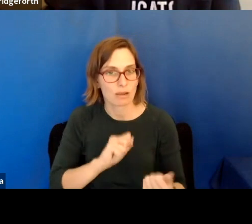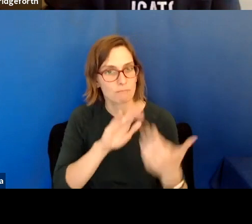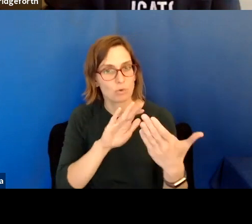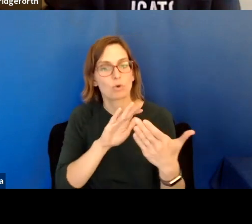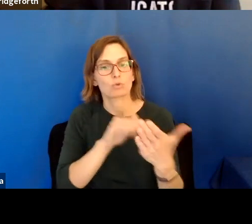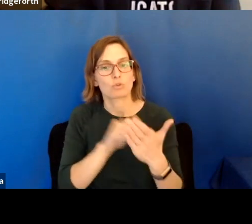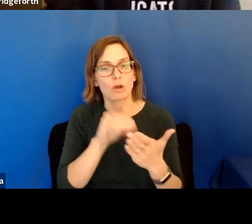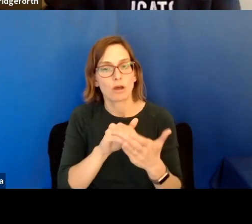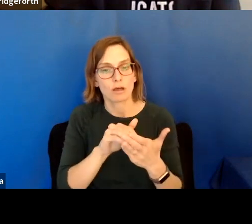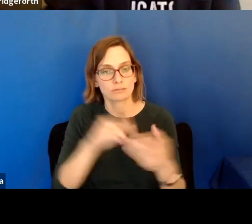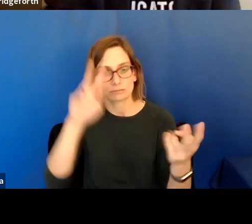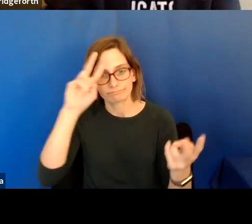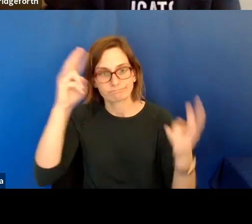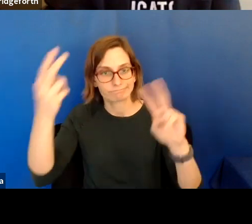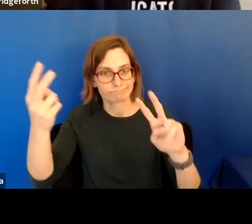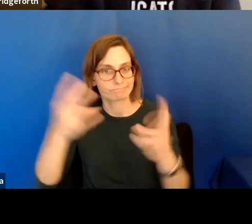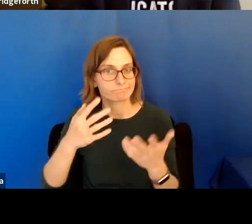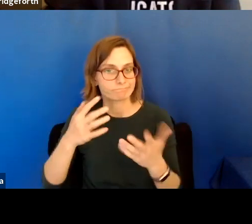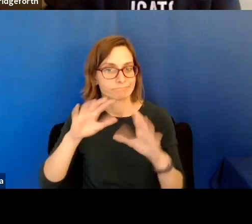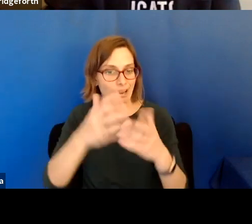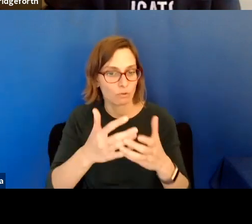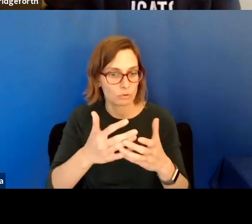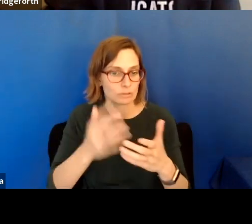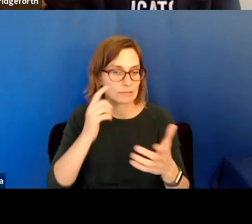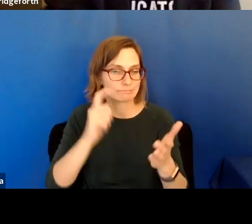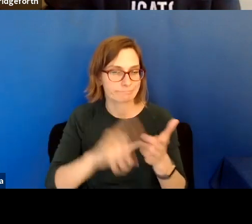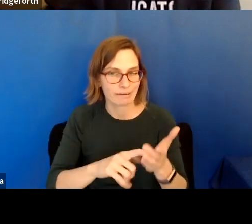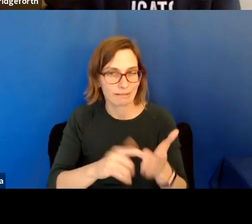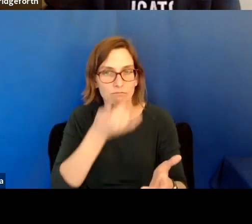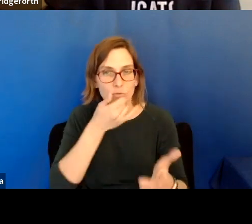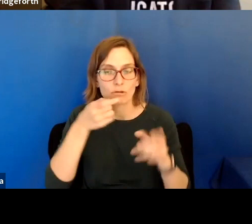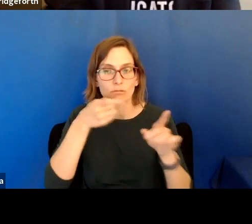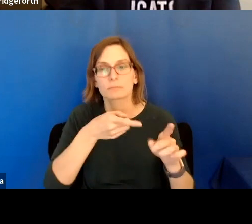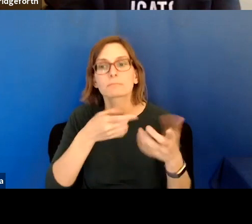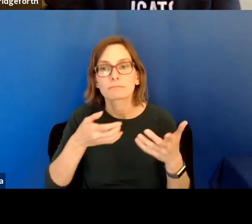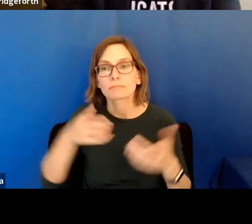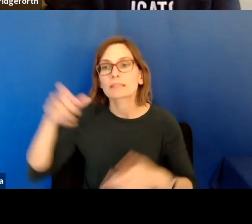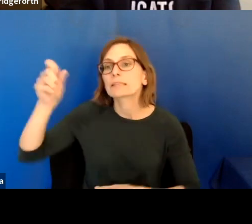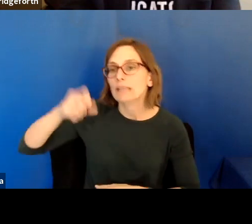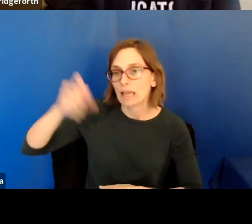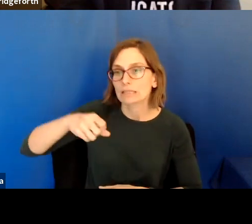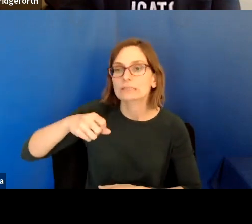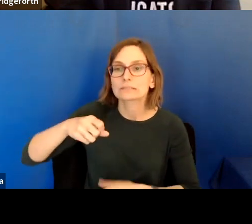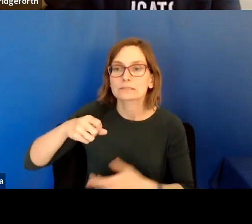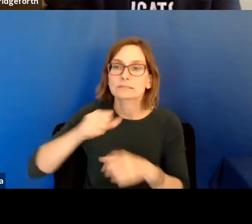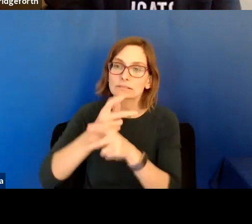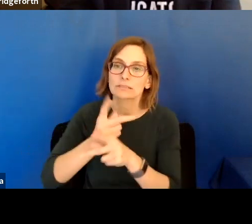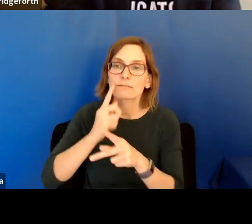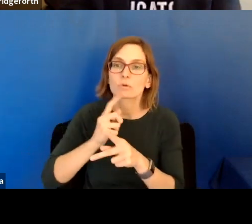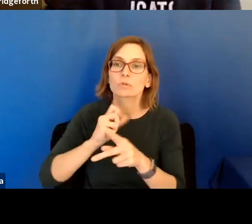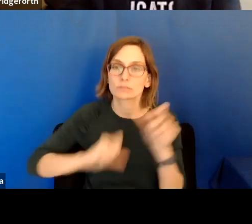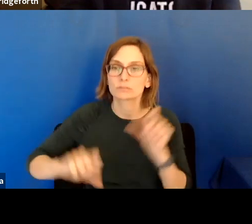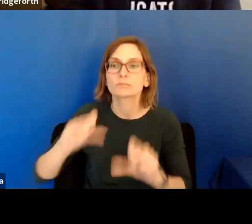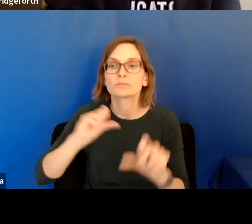often miscategorized and misidentified. Yeah, let's care for each other. I really want us to